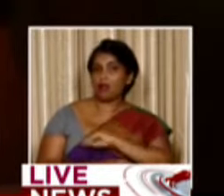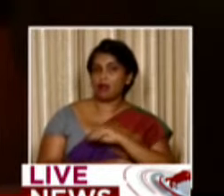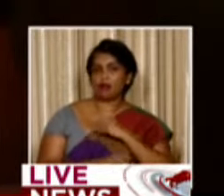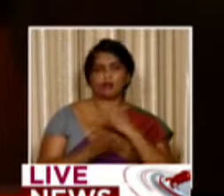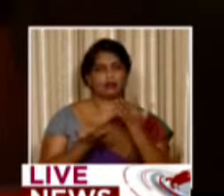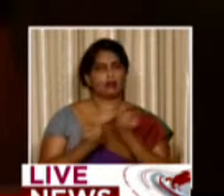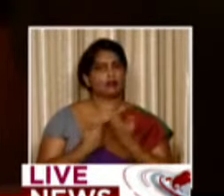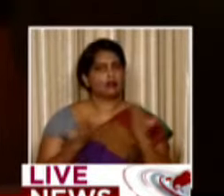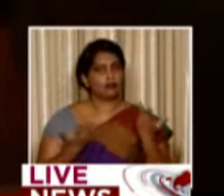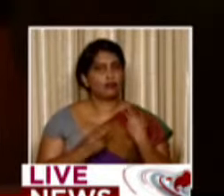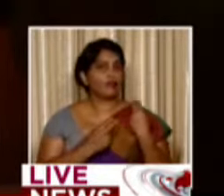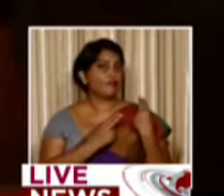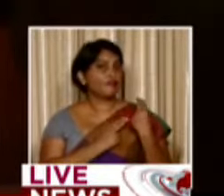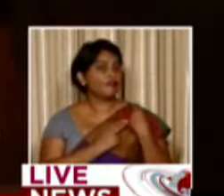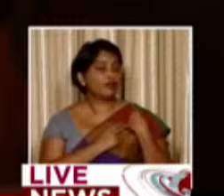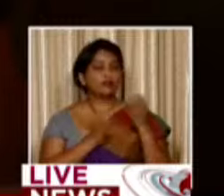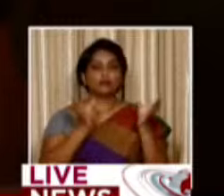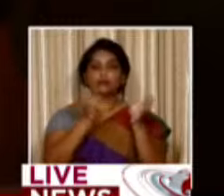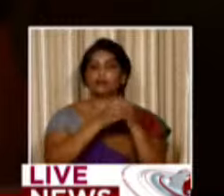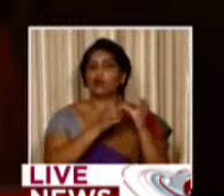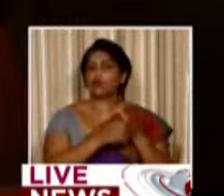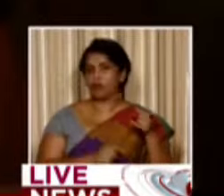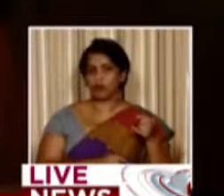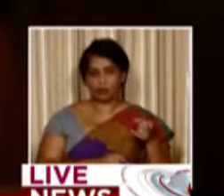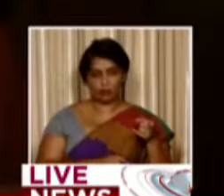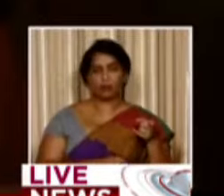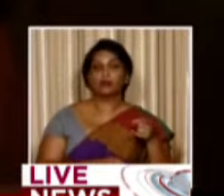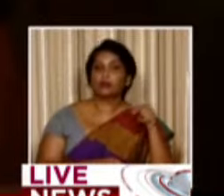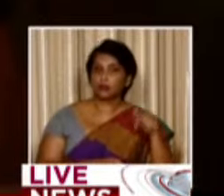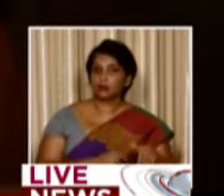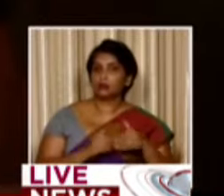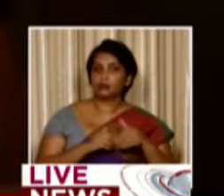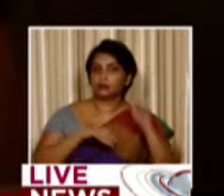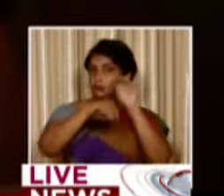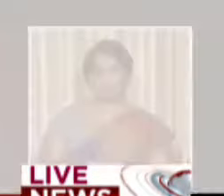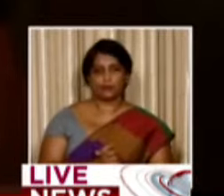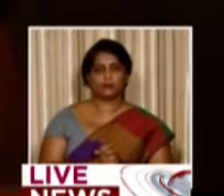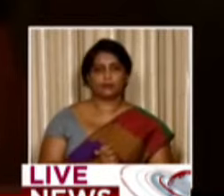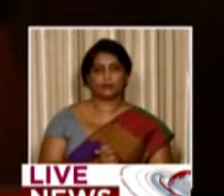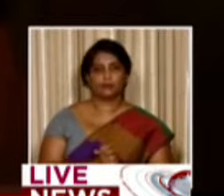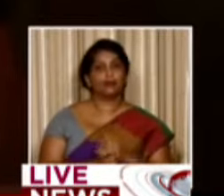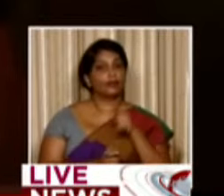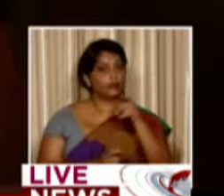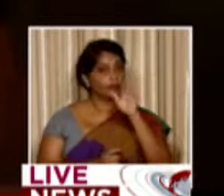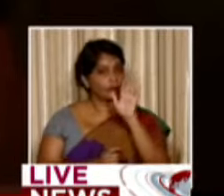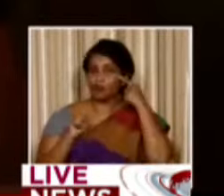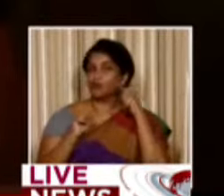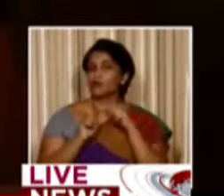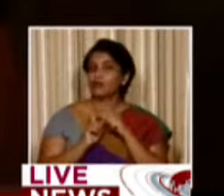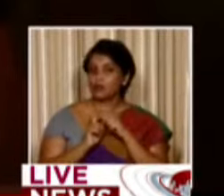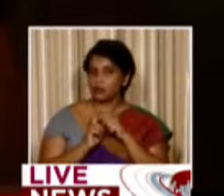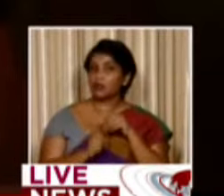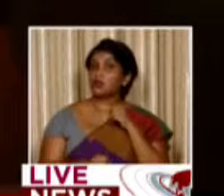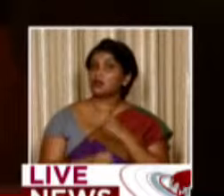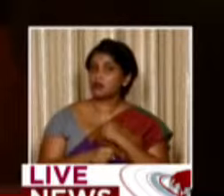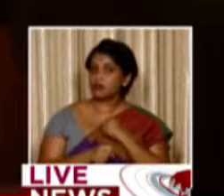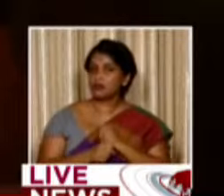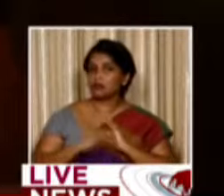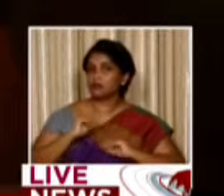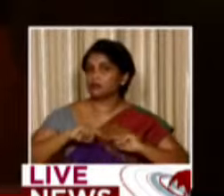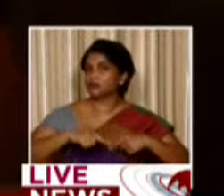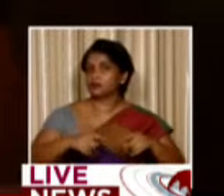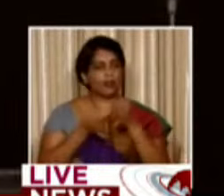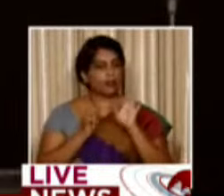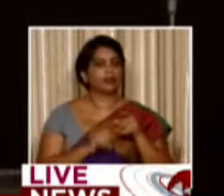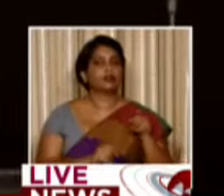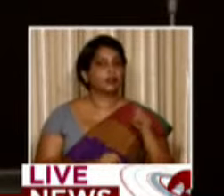reduce the tax for imported sugar. The opposition leader questions whether the responsible parties have been identified or whether any legal action